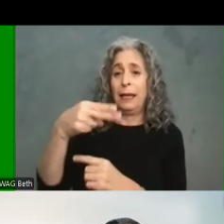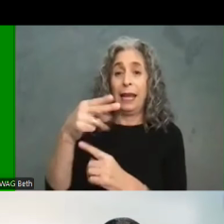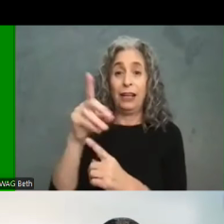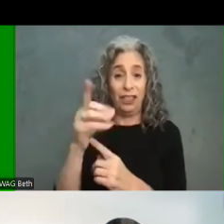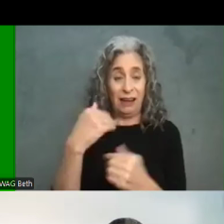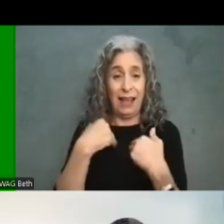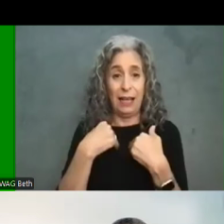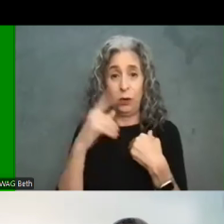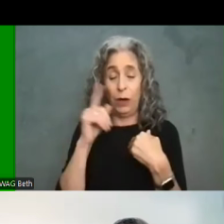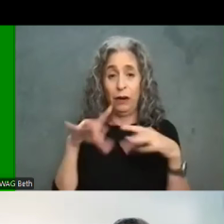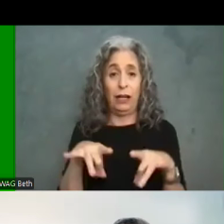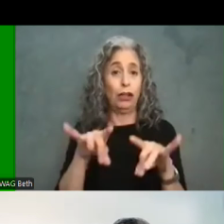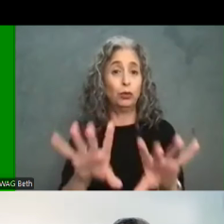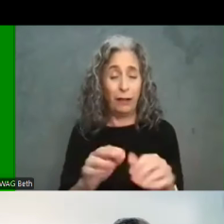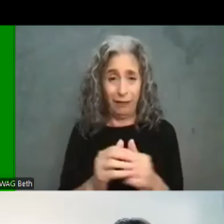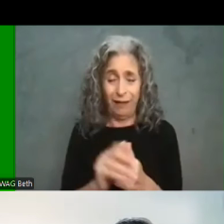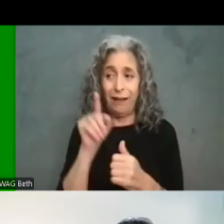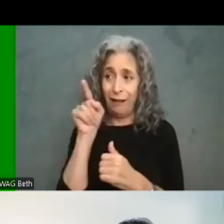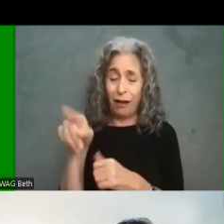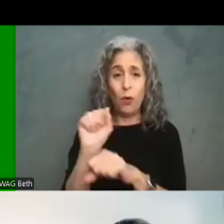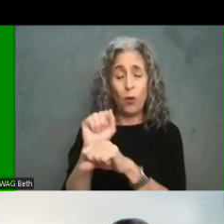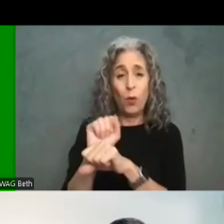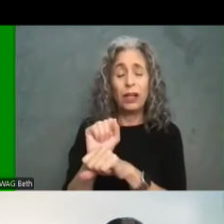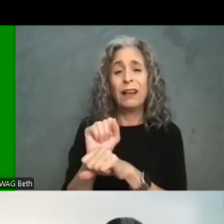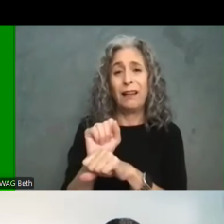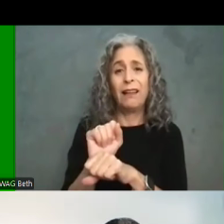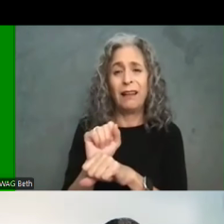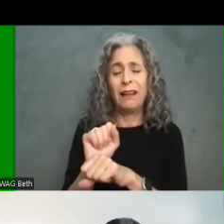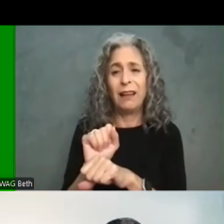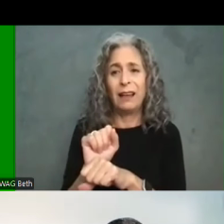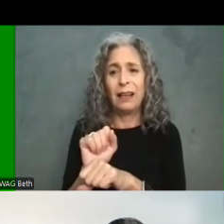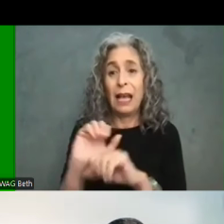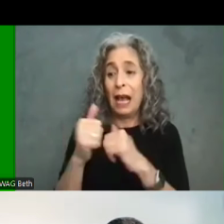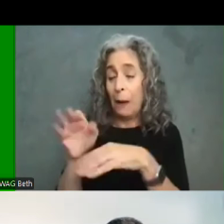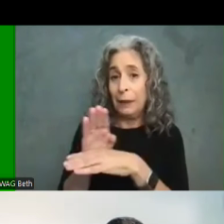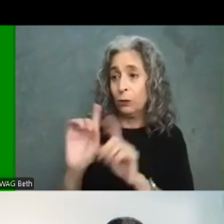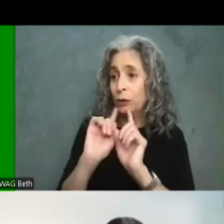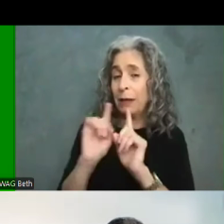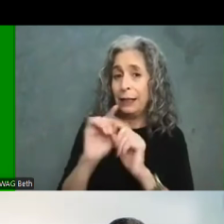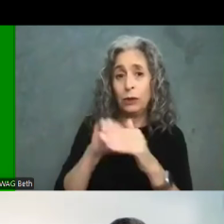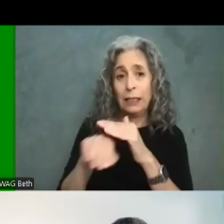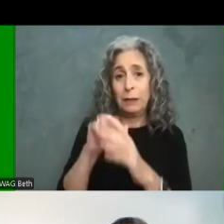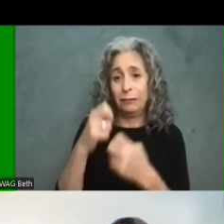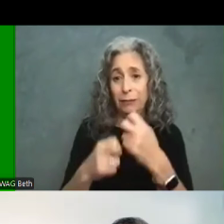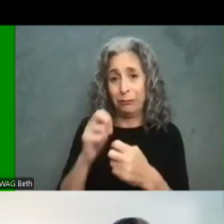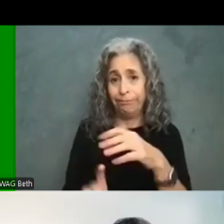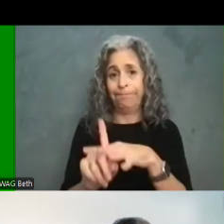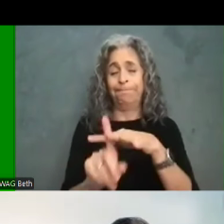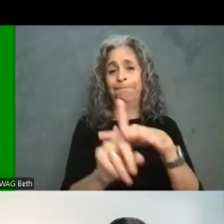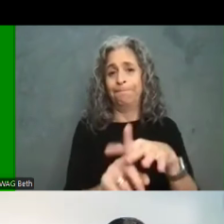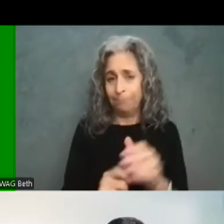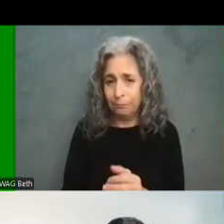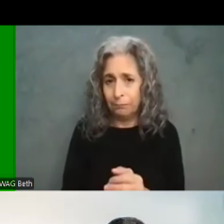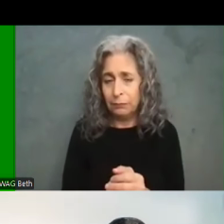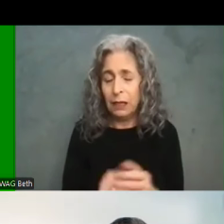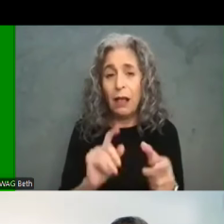in Australia, working on how businesses respond to accessibility issues. And then I